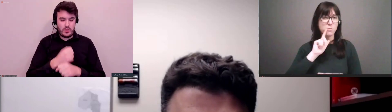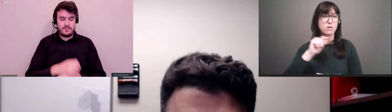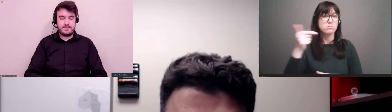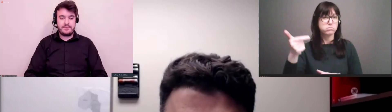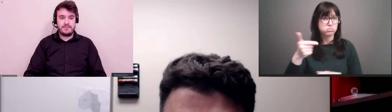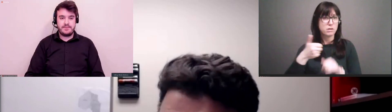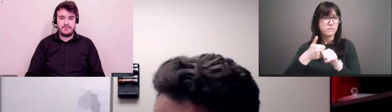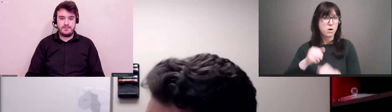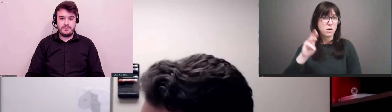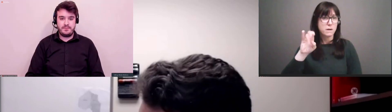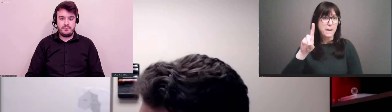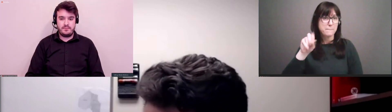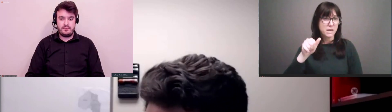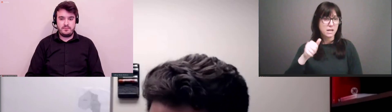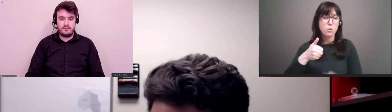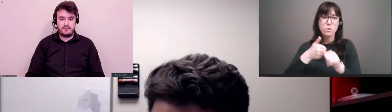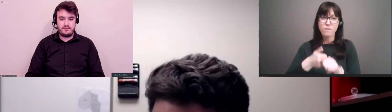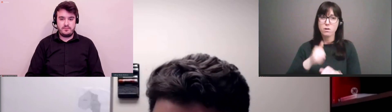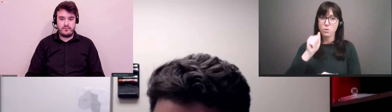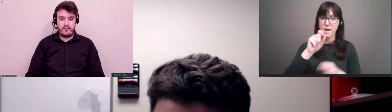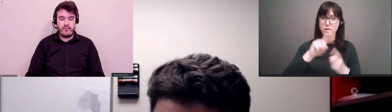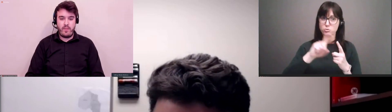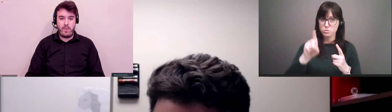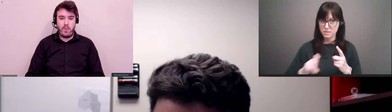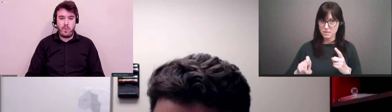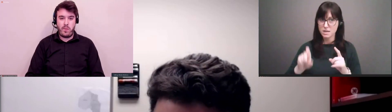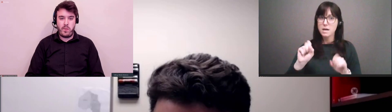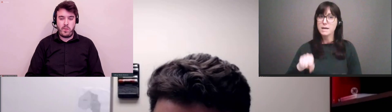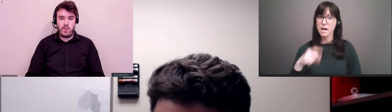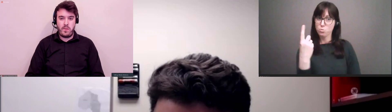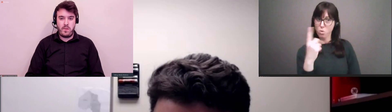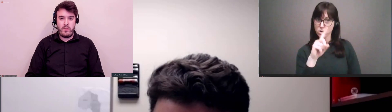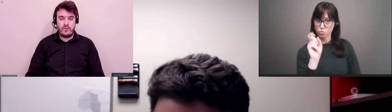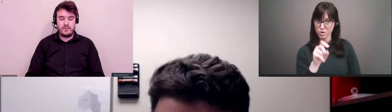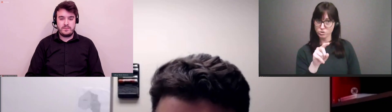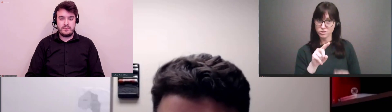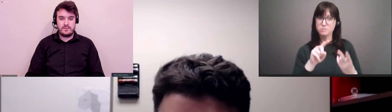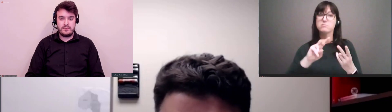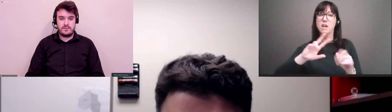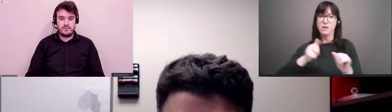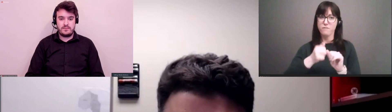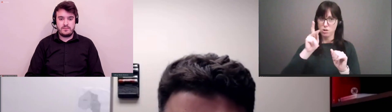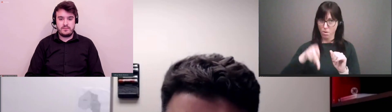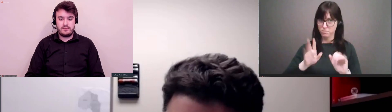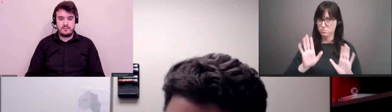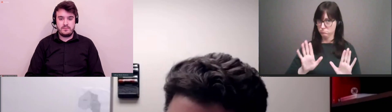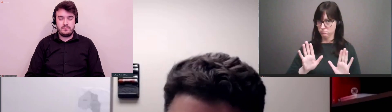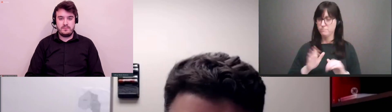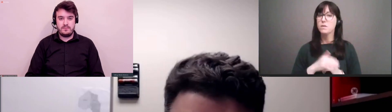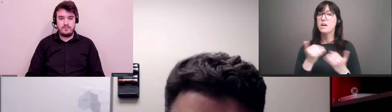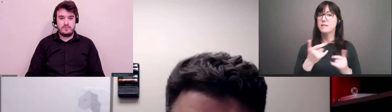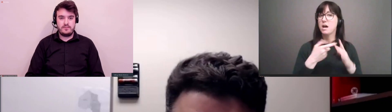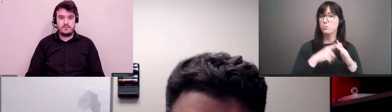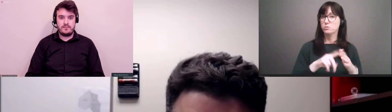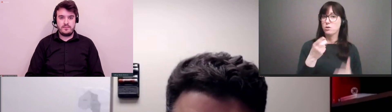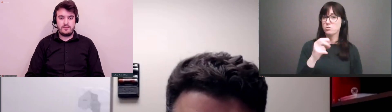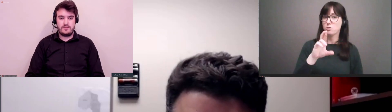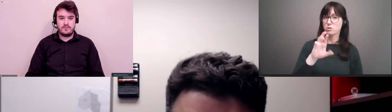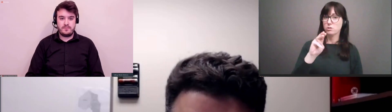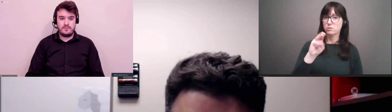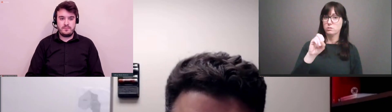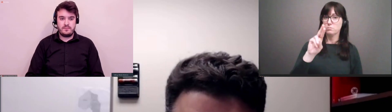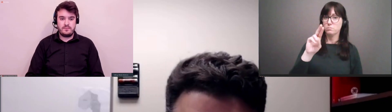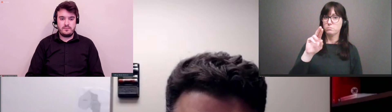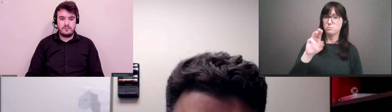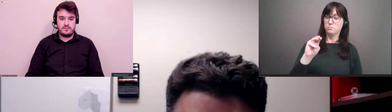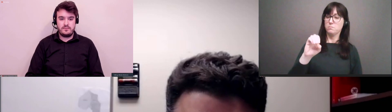alphabetical order by media outlet. Each outlet may ask one question and one follow-up. At this time, I invite Dr. Malachny to say a few